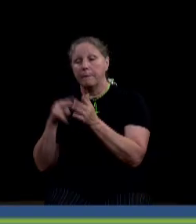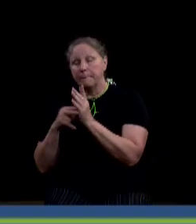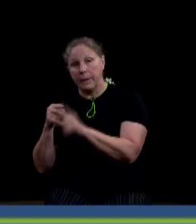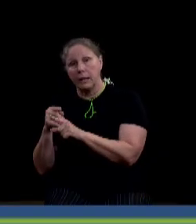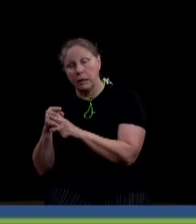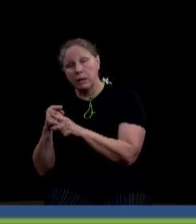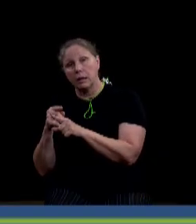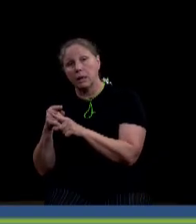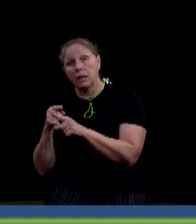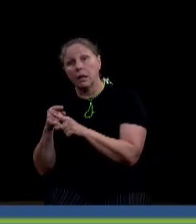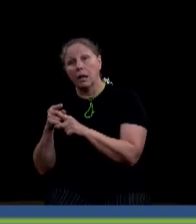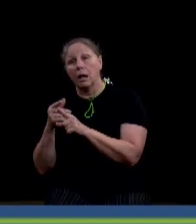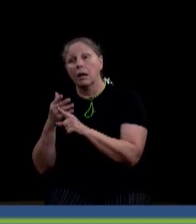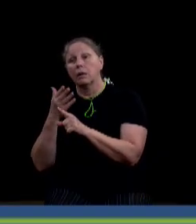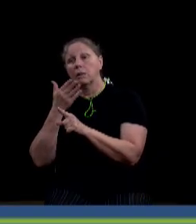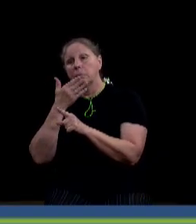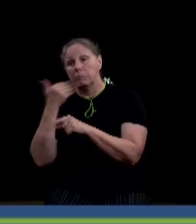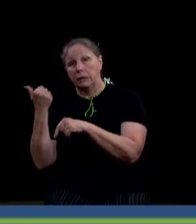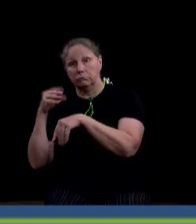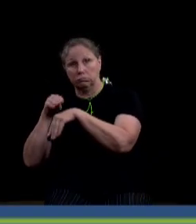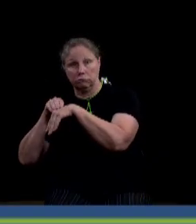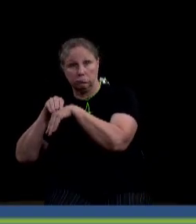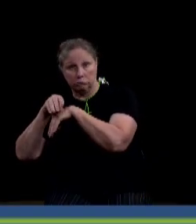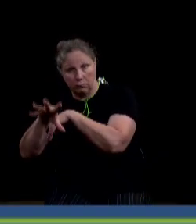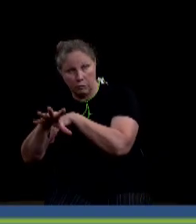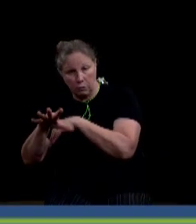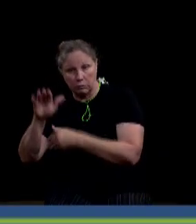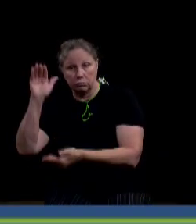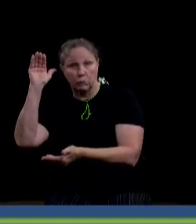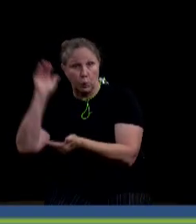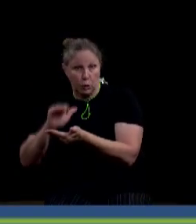on the epidemic curve.